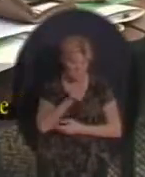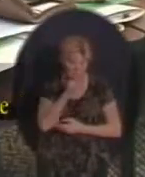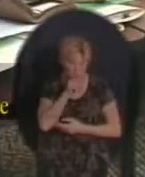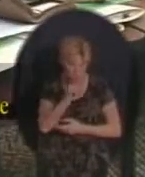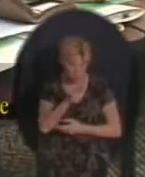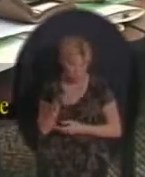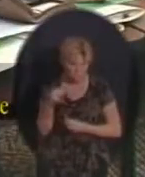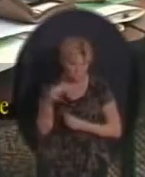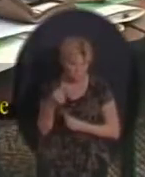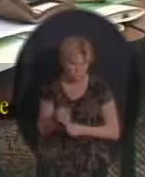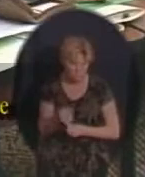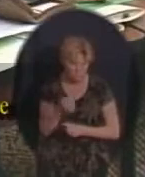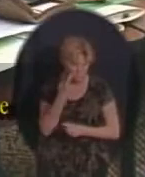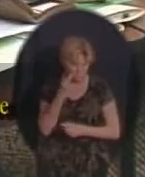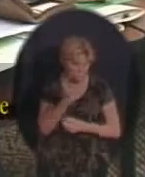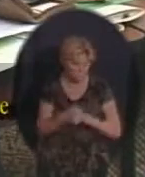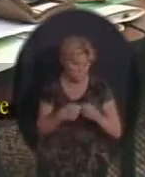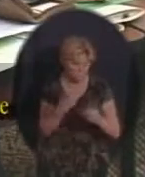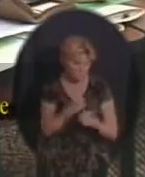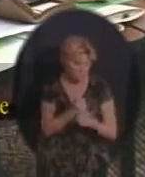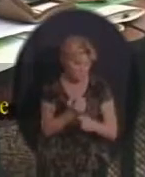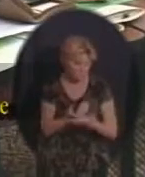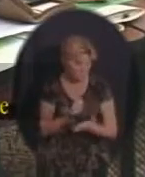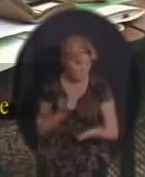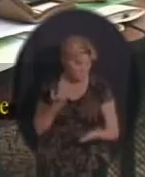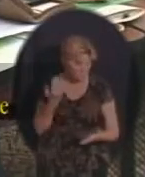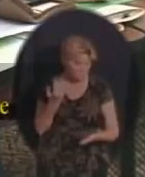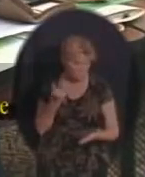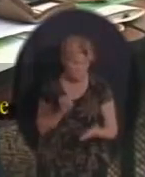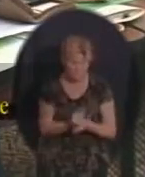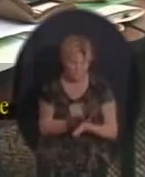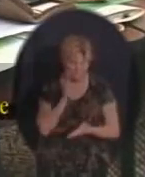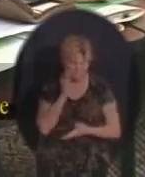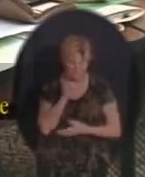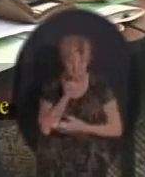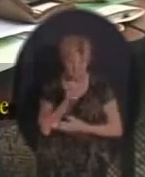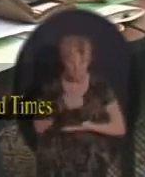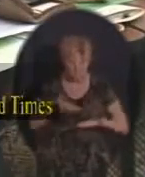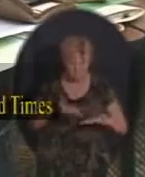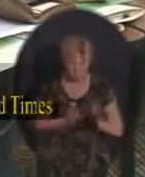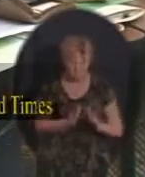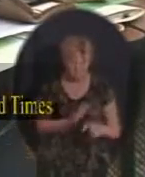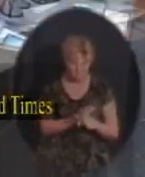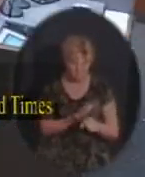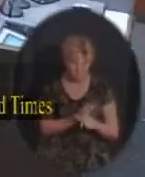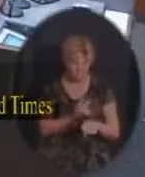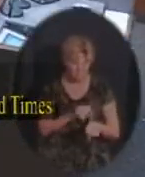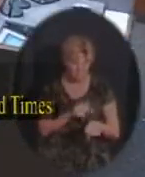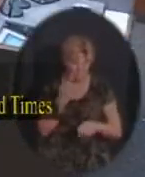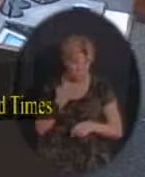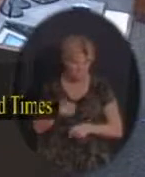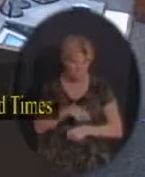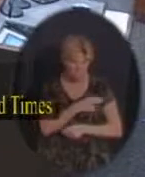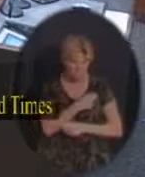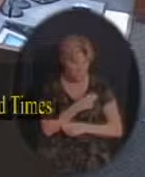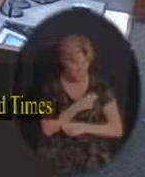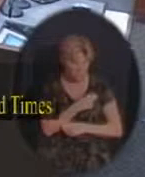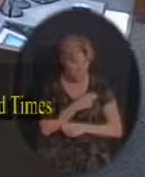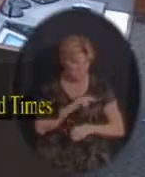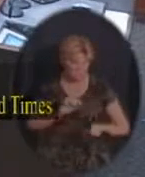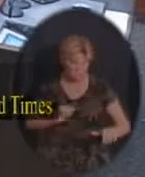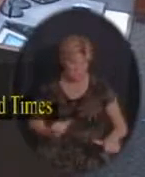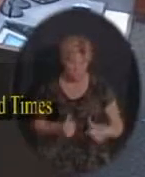Yeah. And that simply would not give us time Yeah. to do The, that. the challenge here is that the end of the fiscal year is June